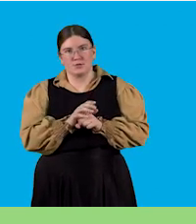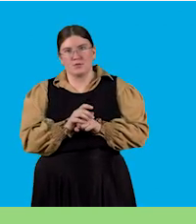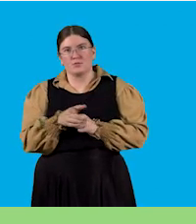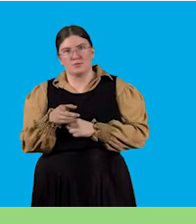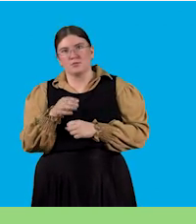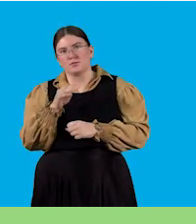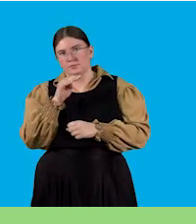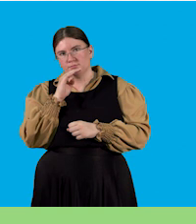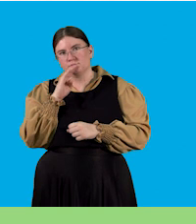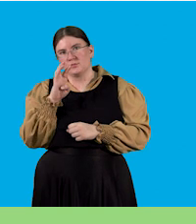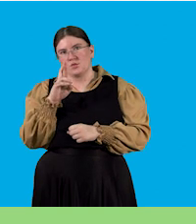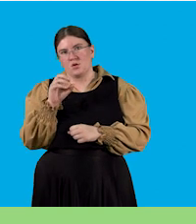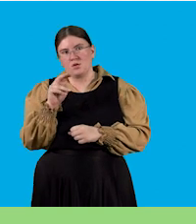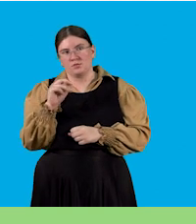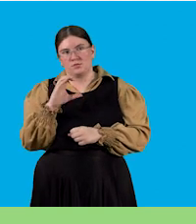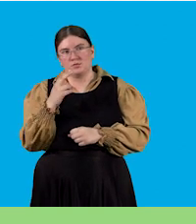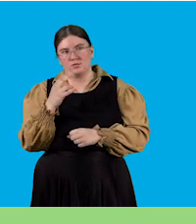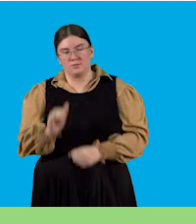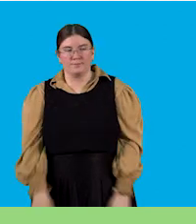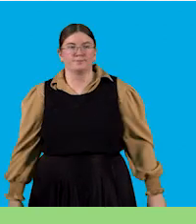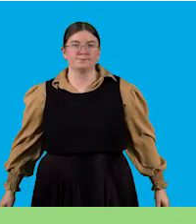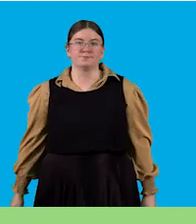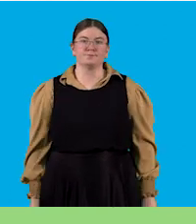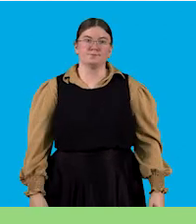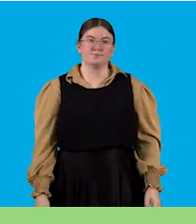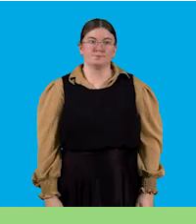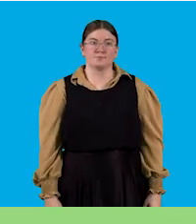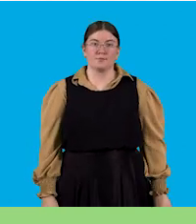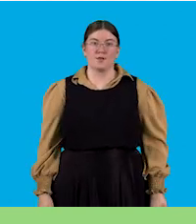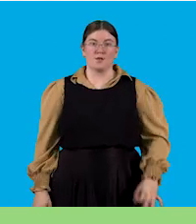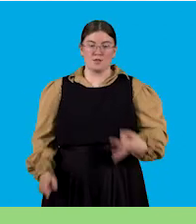and basically this is the bronchi.